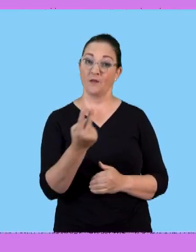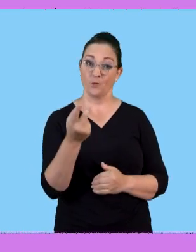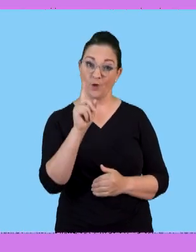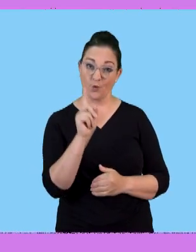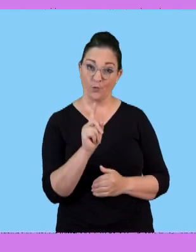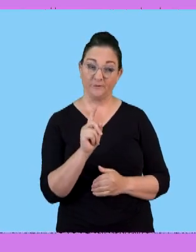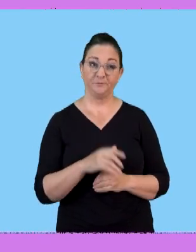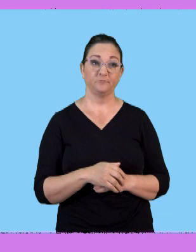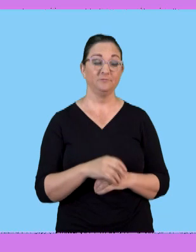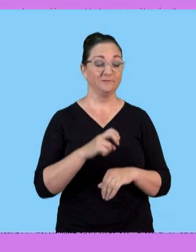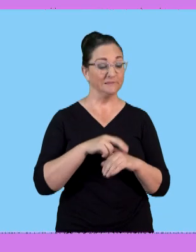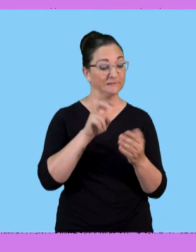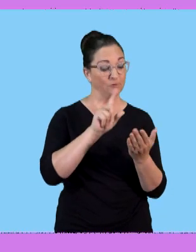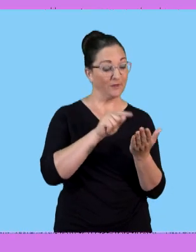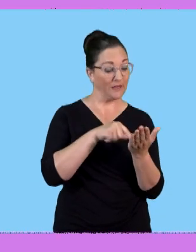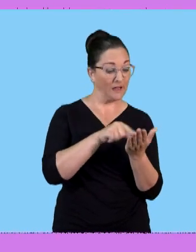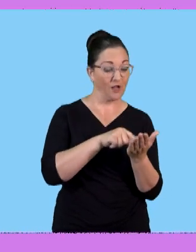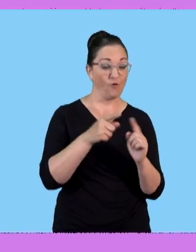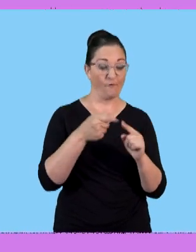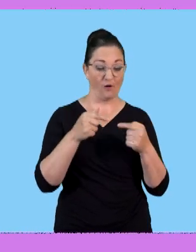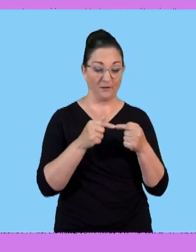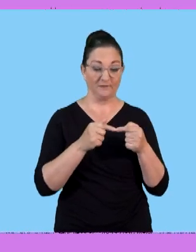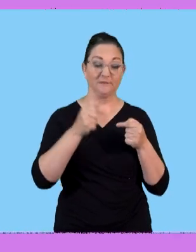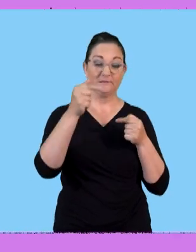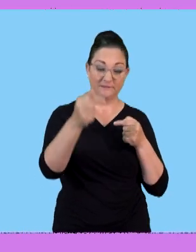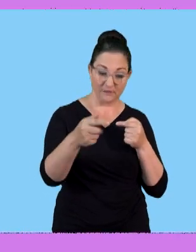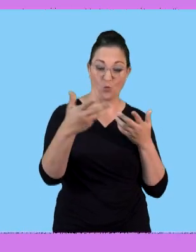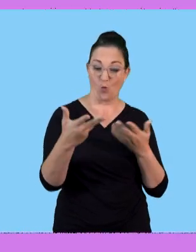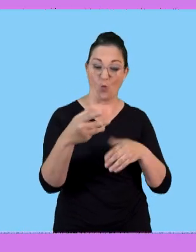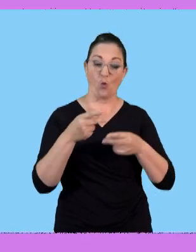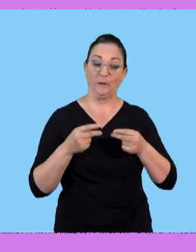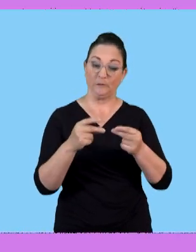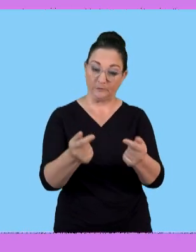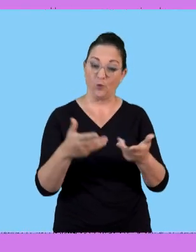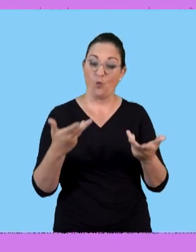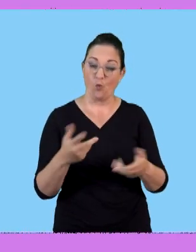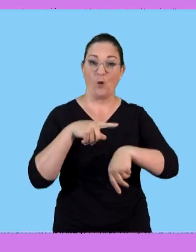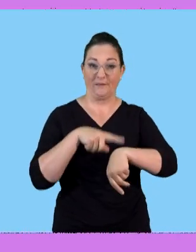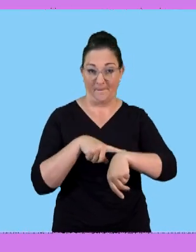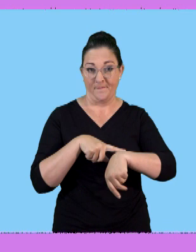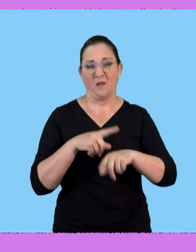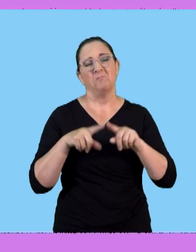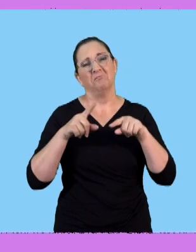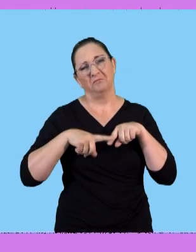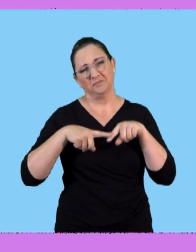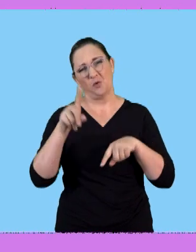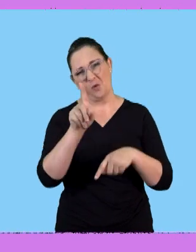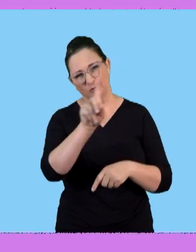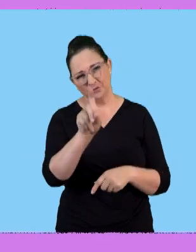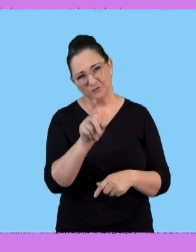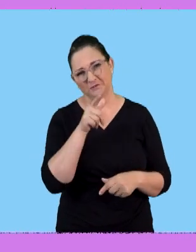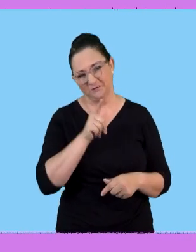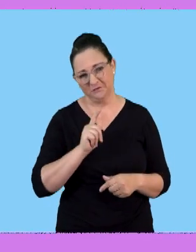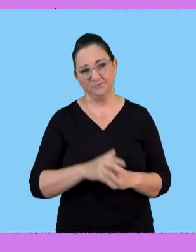Important as well, you must be able to calculate distance or speed or time, right, depending on what the question is expecting